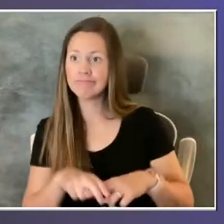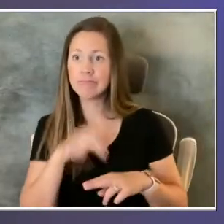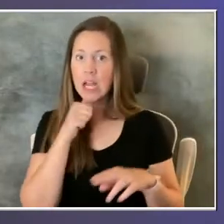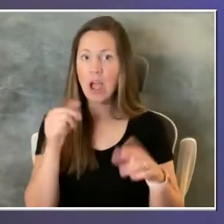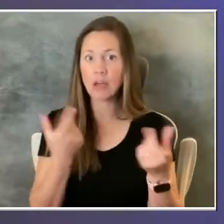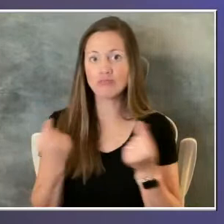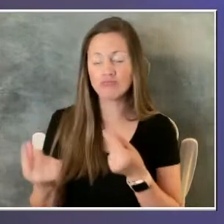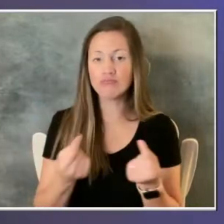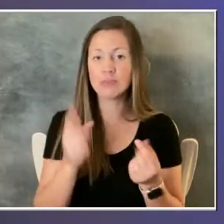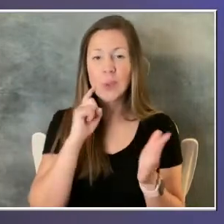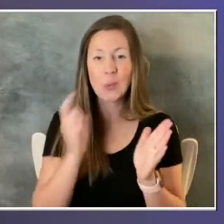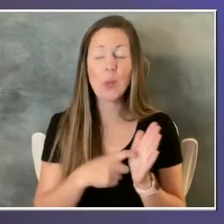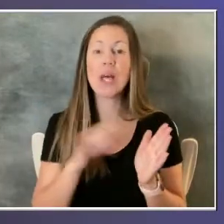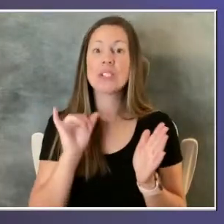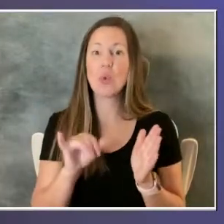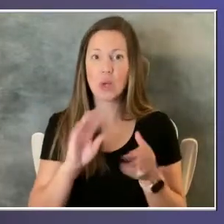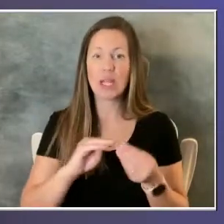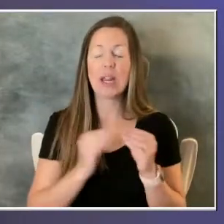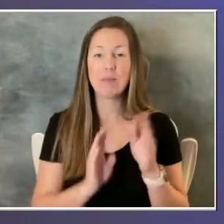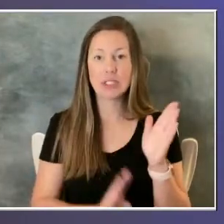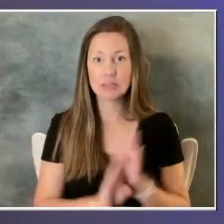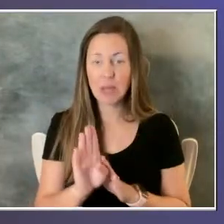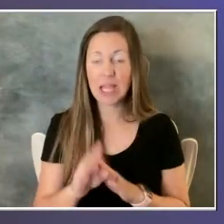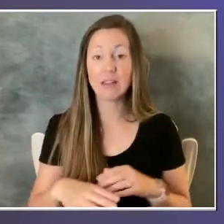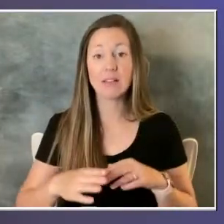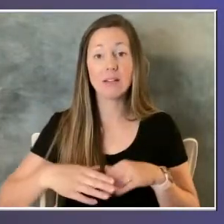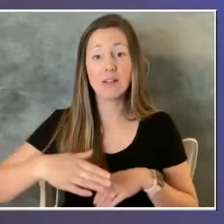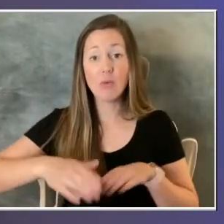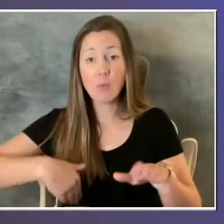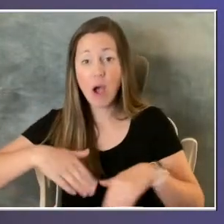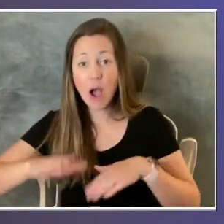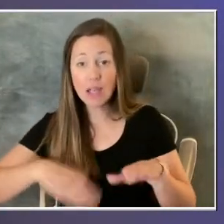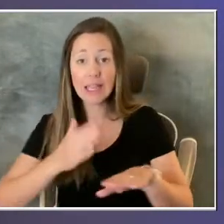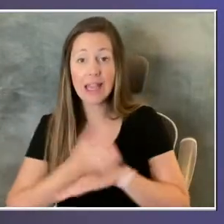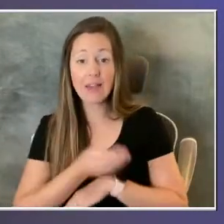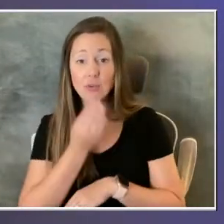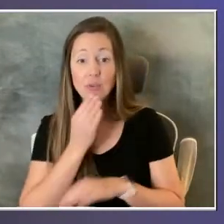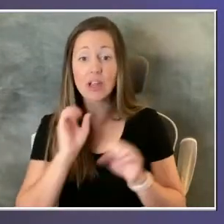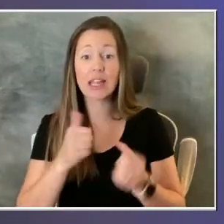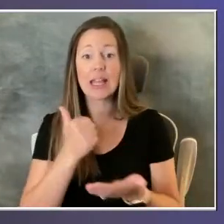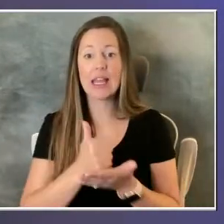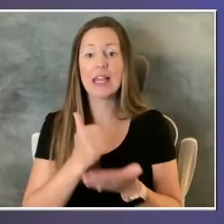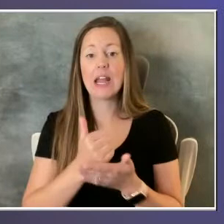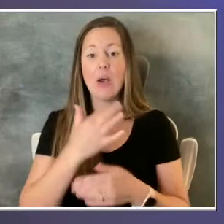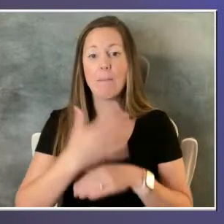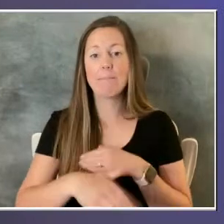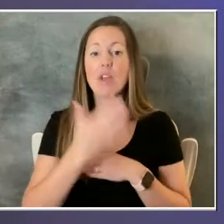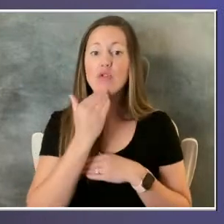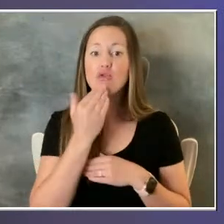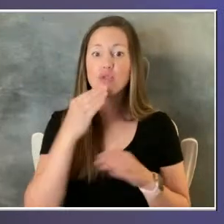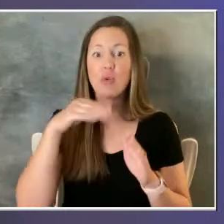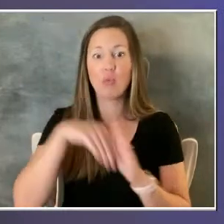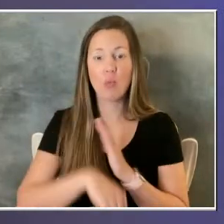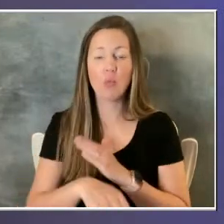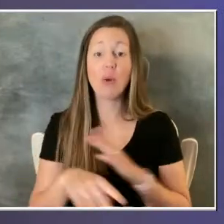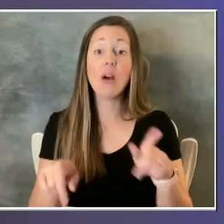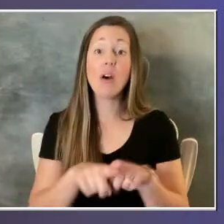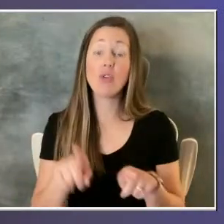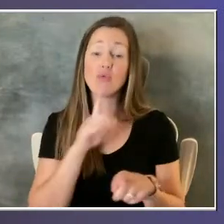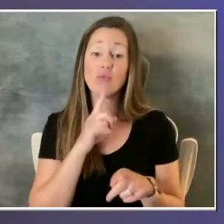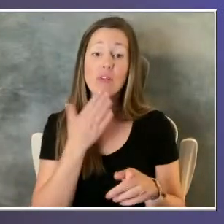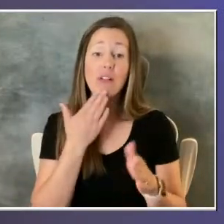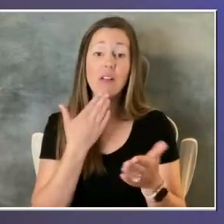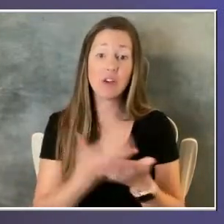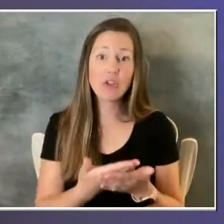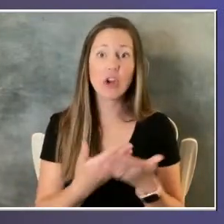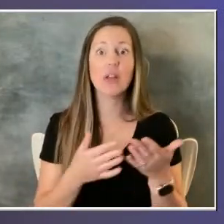to spike. By walking after meal can help lower your blood sugar. And it's a very good reinforcement,